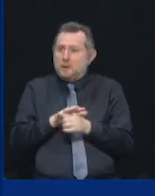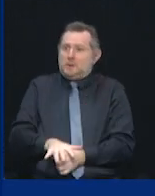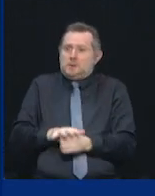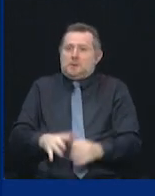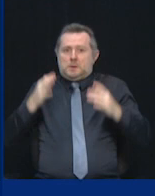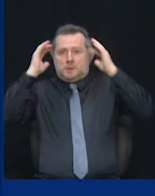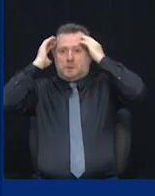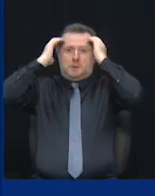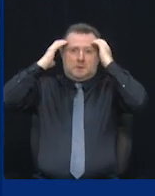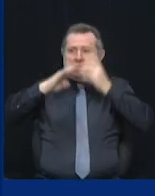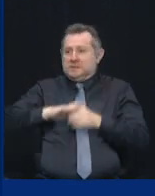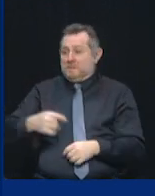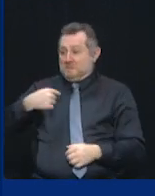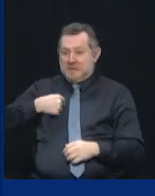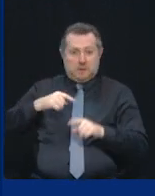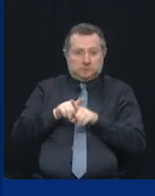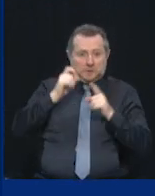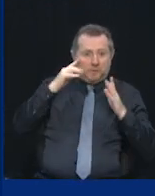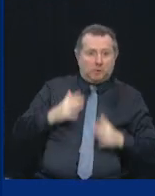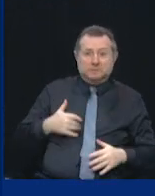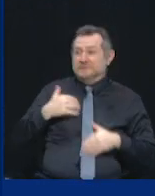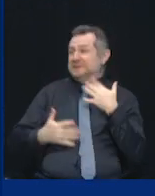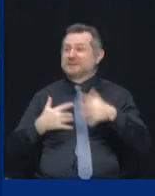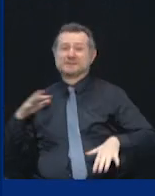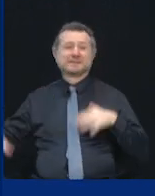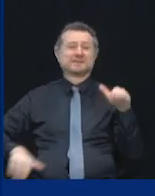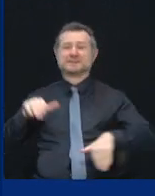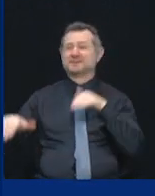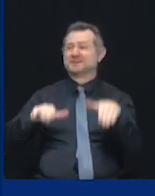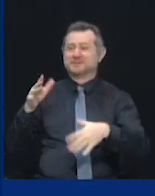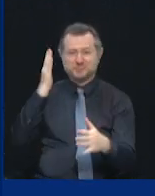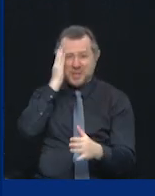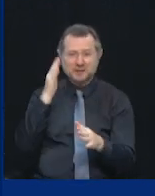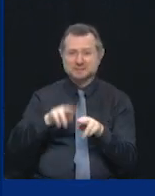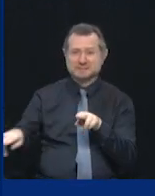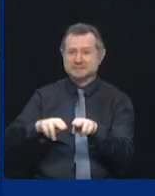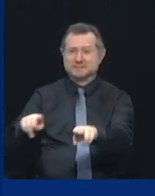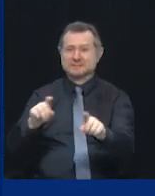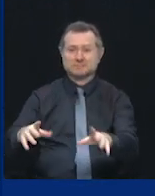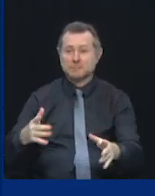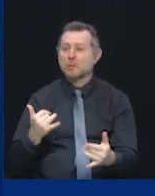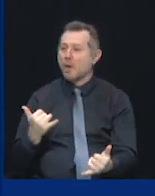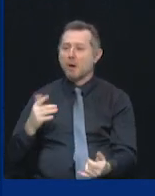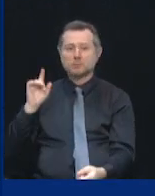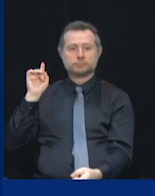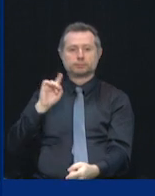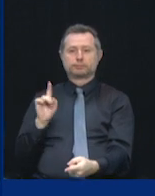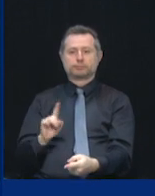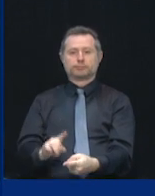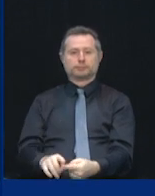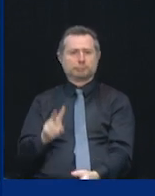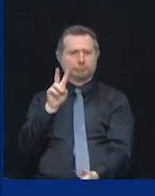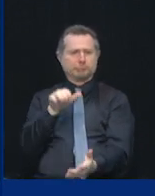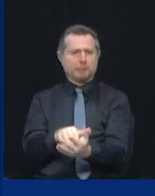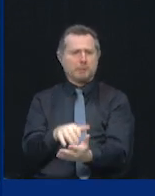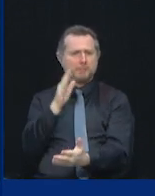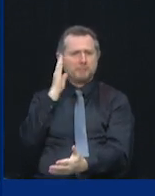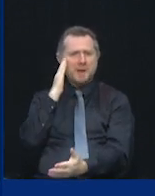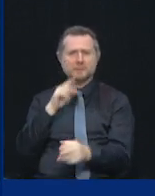we fixed that. And the hospitalization rate is now down to 2,000. We were at close